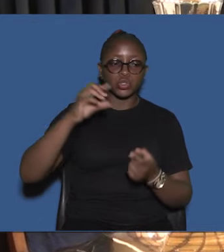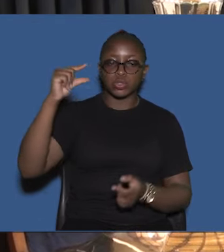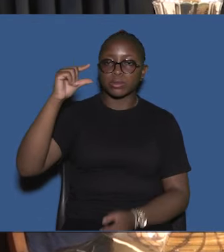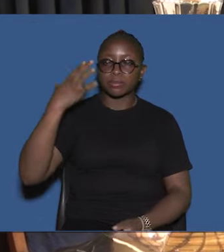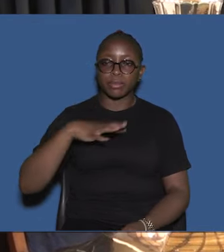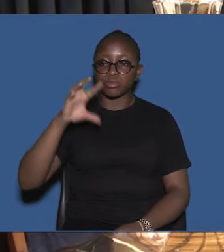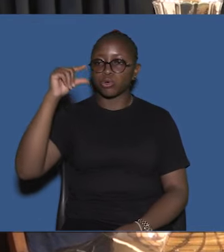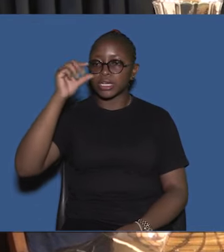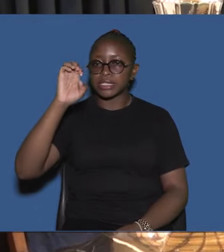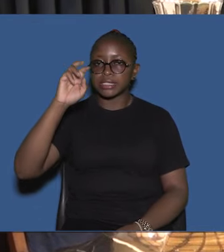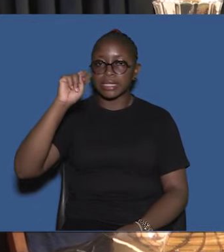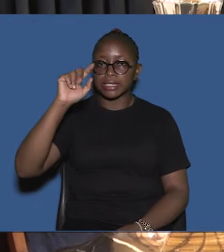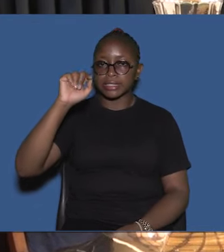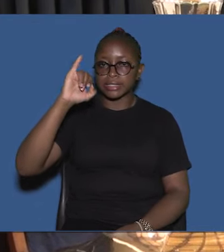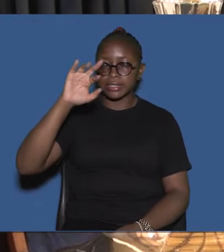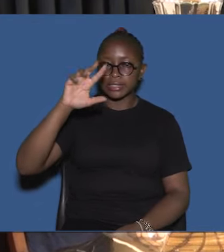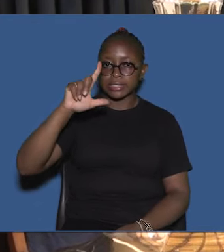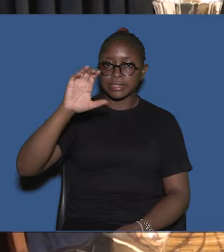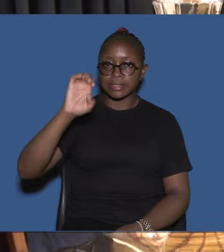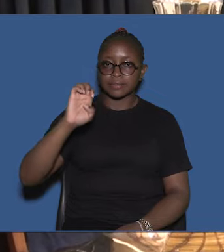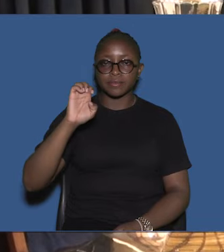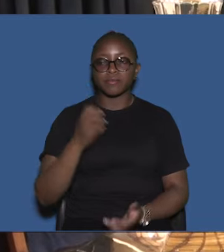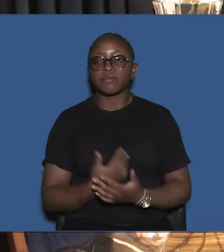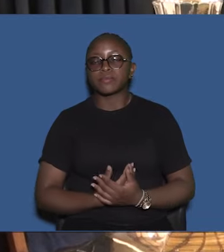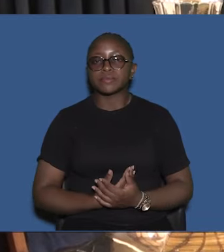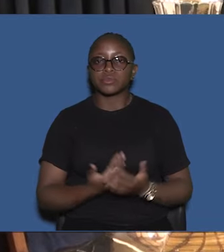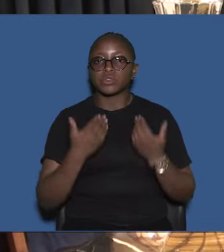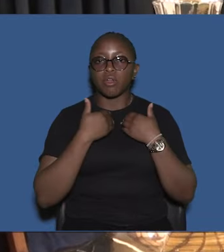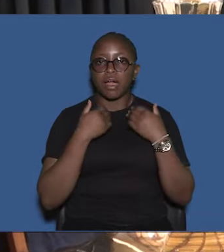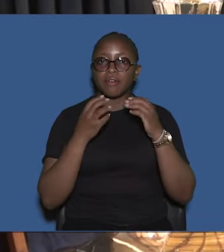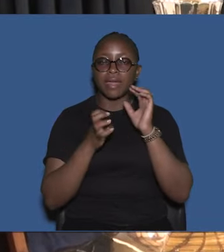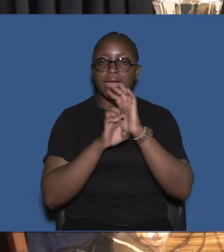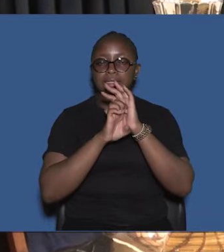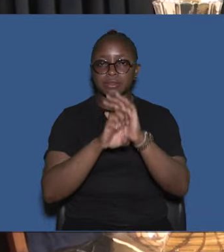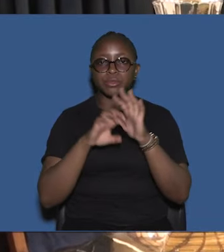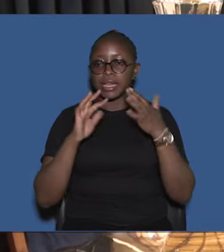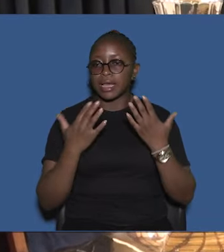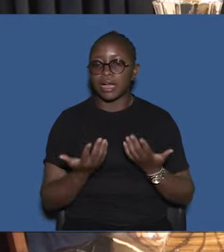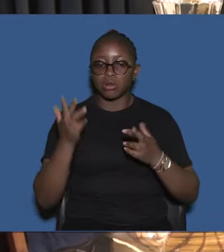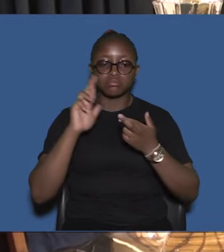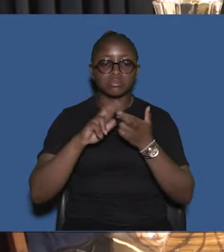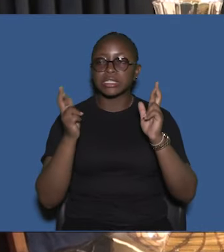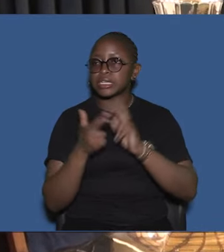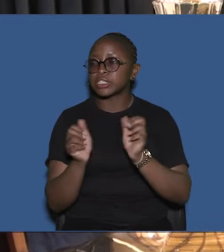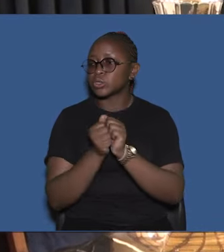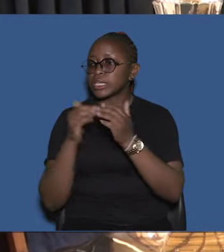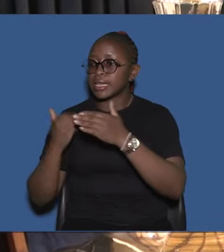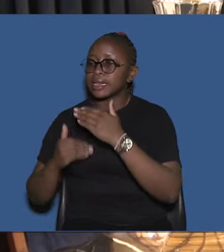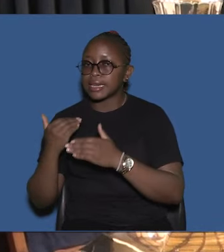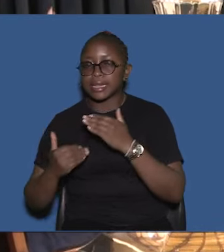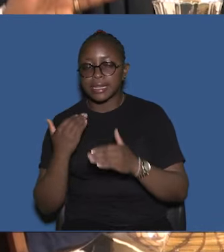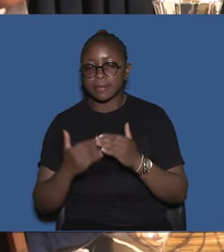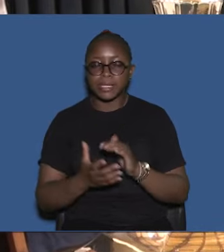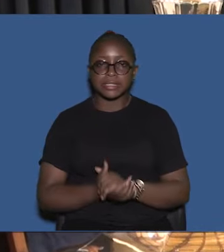so that by their examples, how they will relate with their neighbors, the Gentiles,